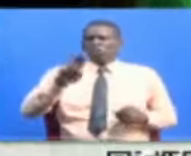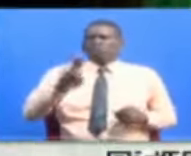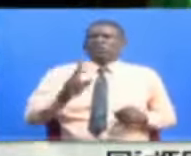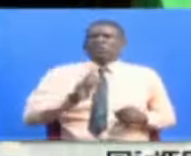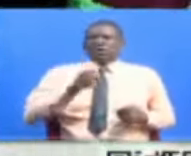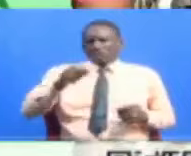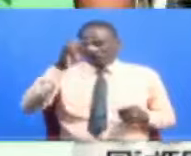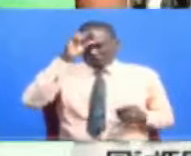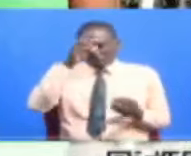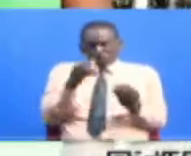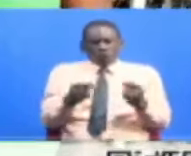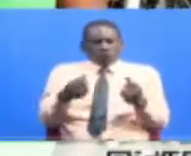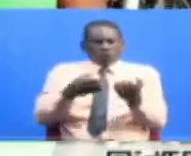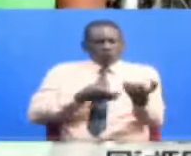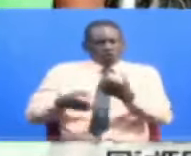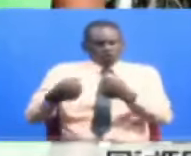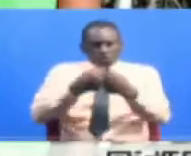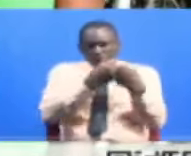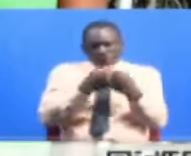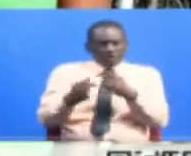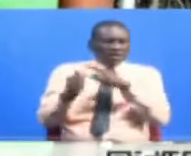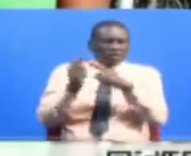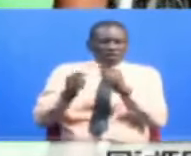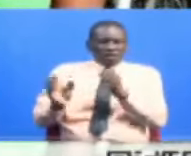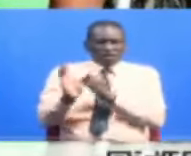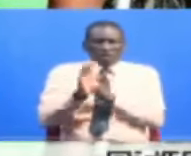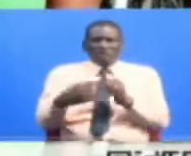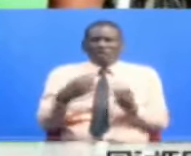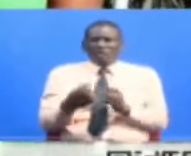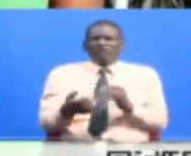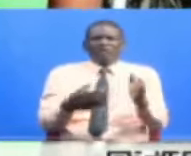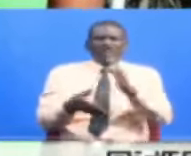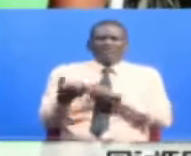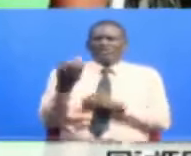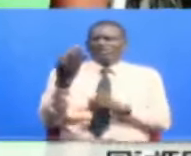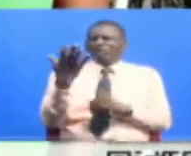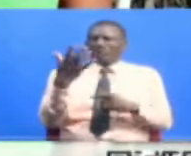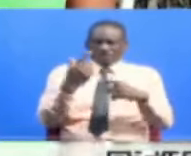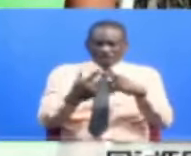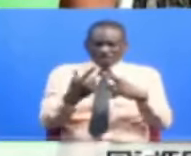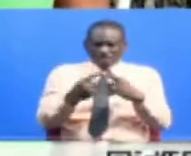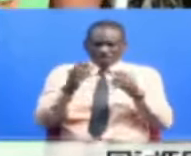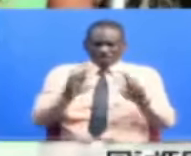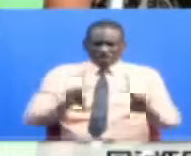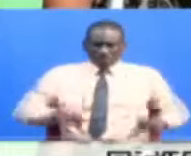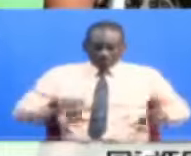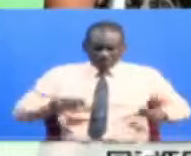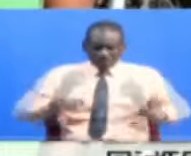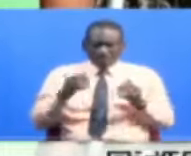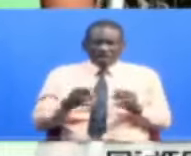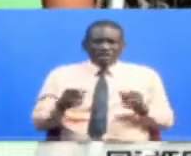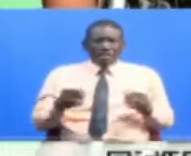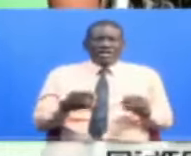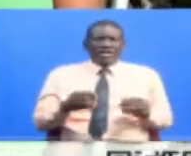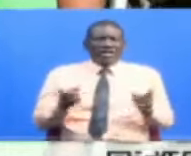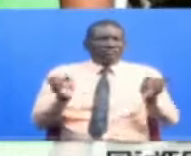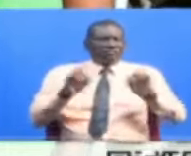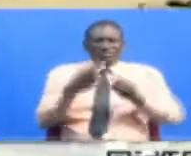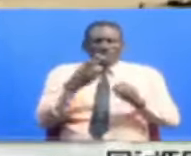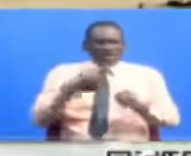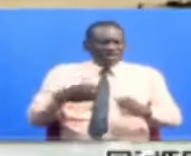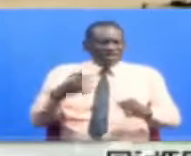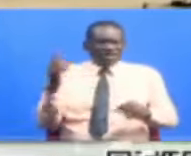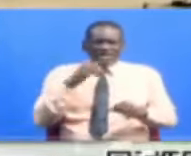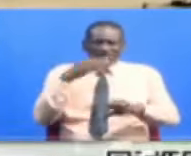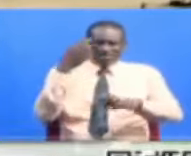challenges facing the country. He says in the 35 years of his existence, he is yet to see a tougher year